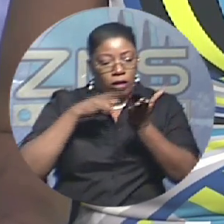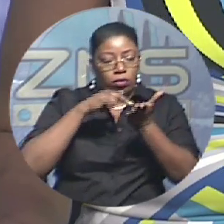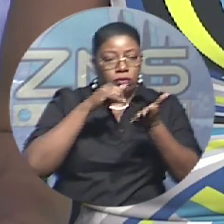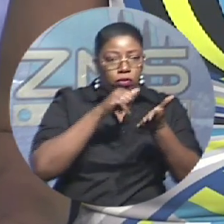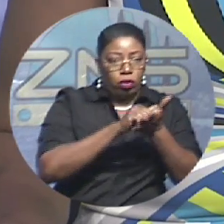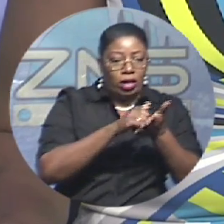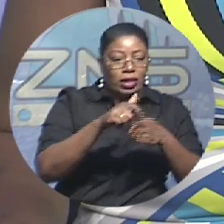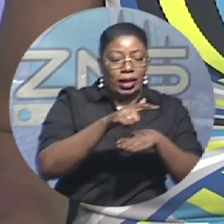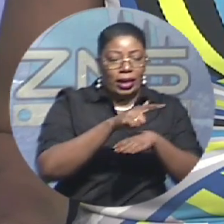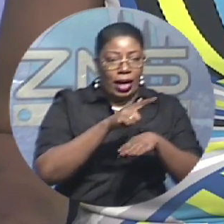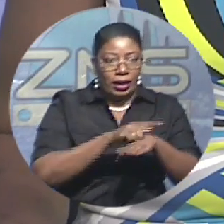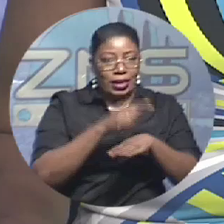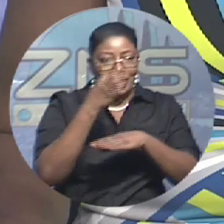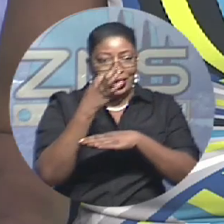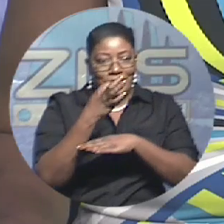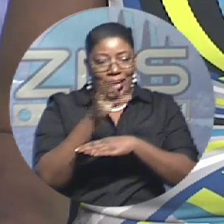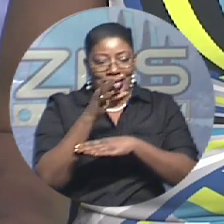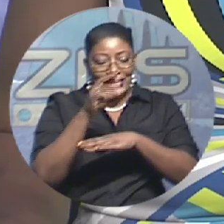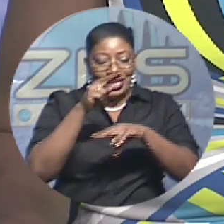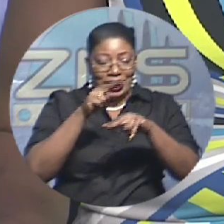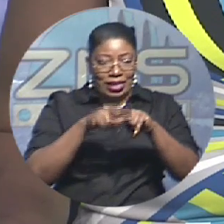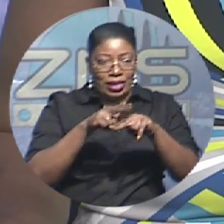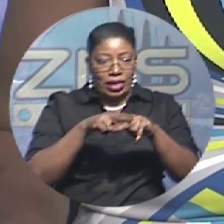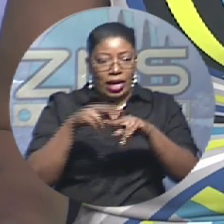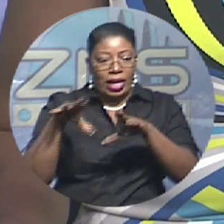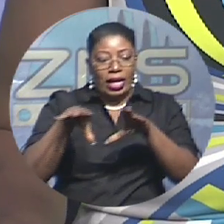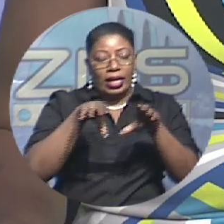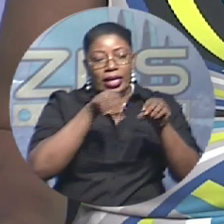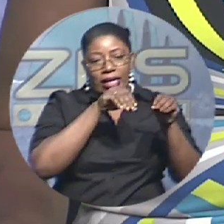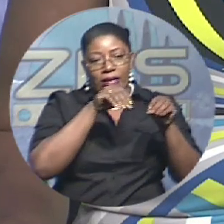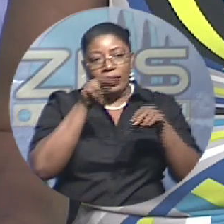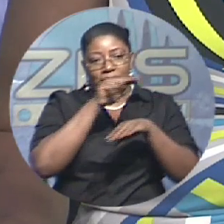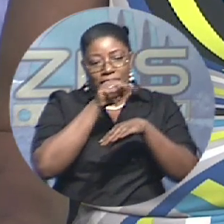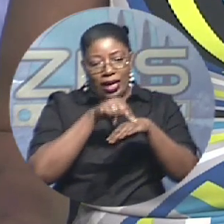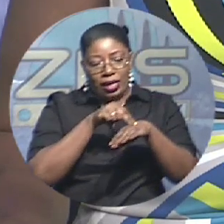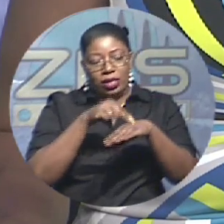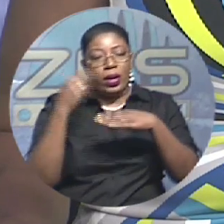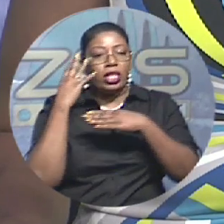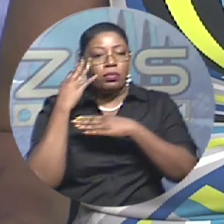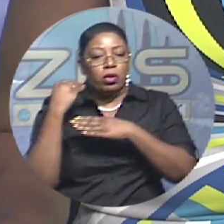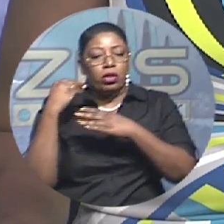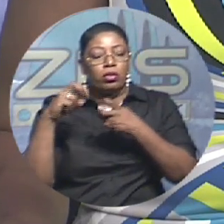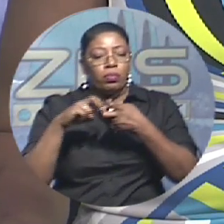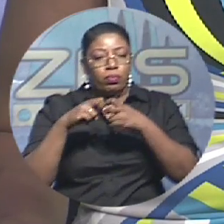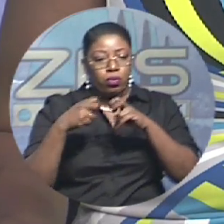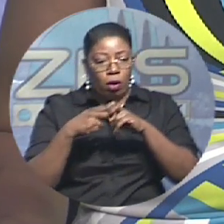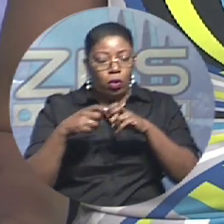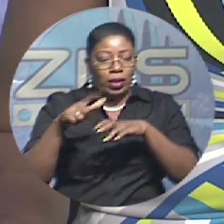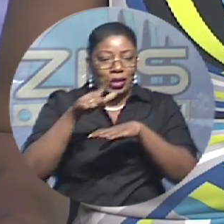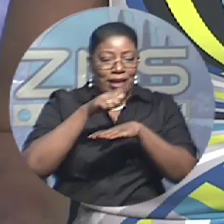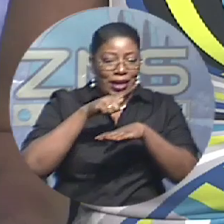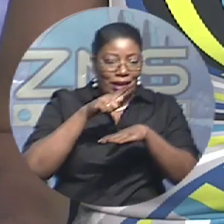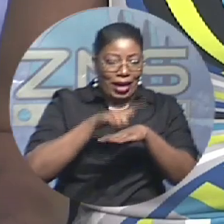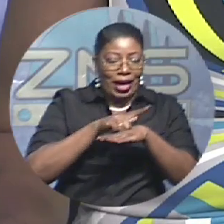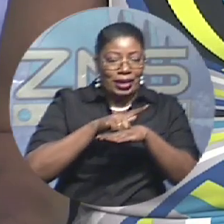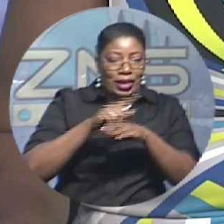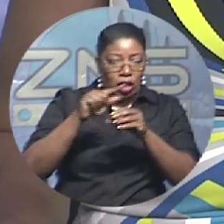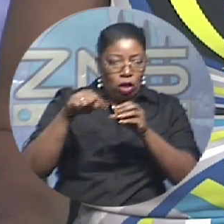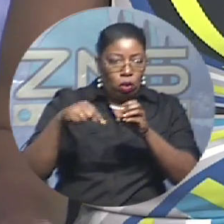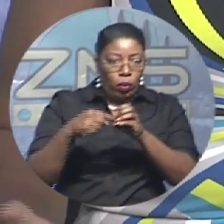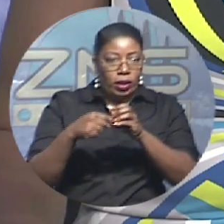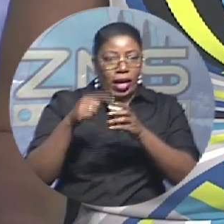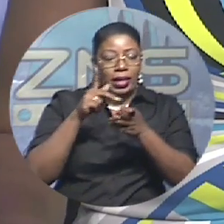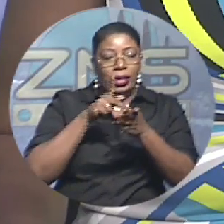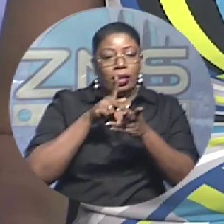today. We're told that the 19-seater, which took off from Nassau, experienced problems with its landing gear and the pilot had to make a quick